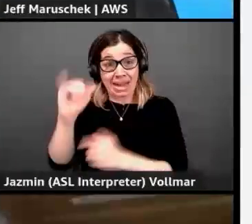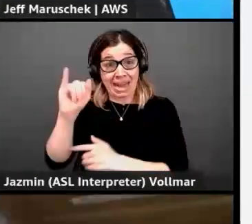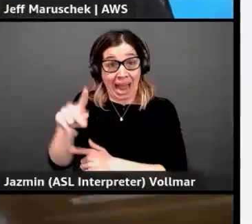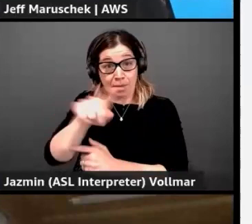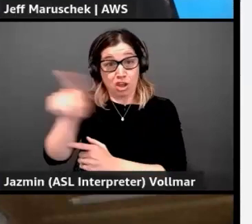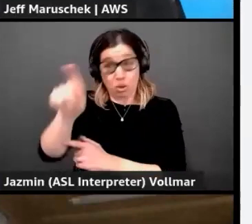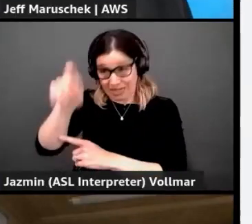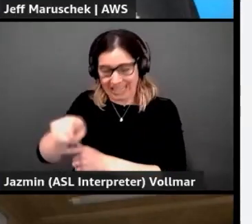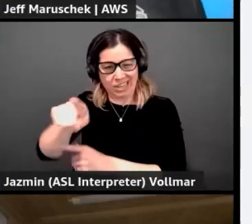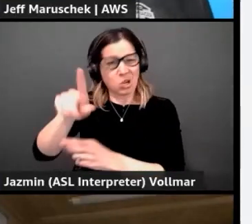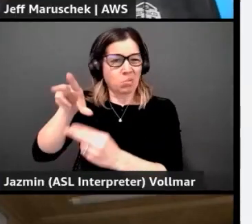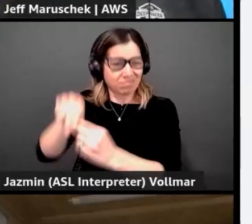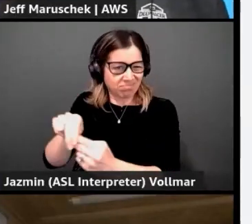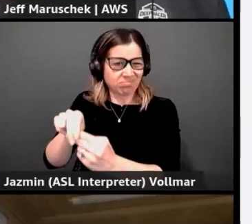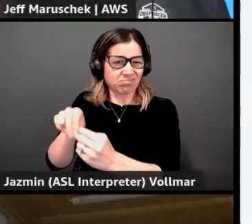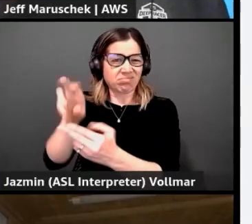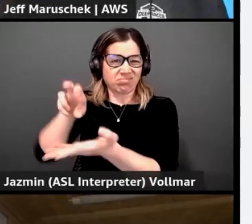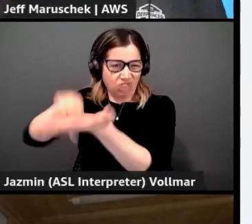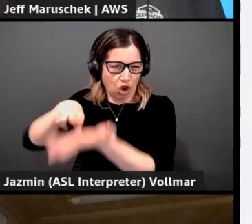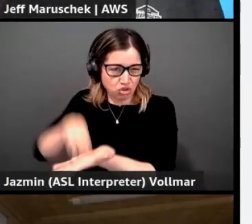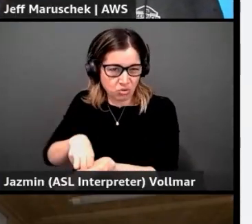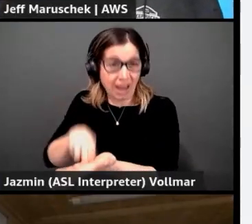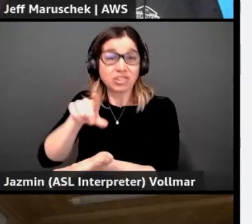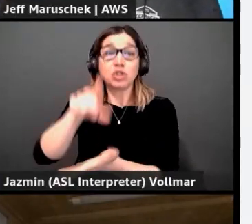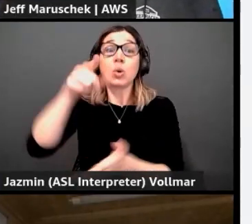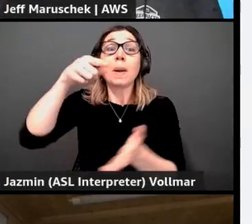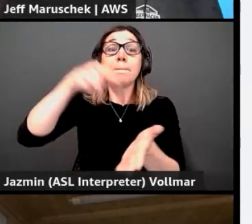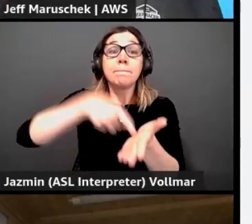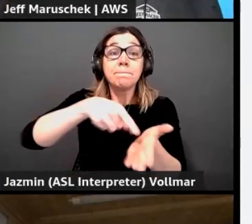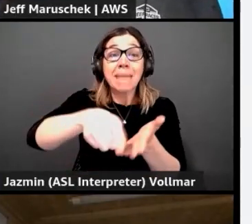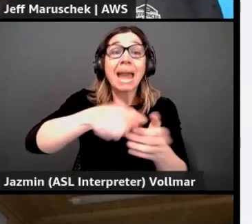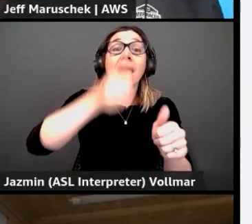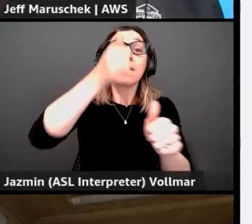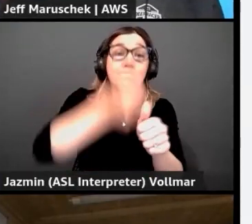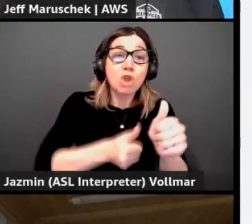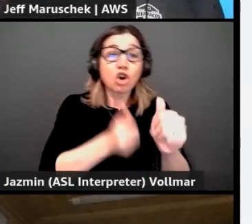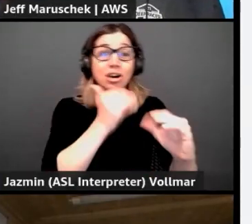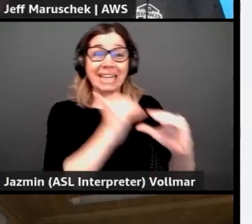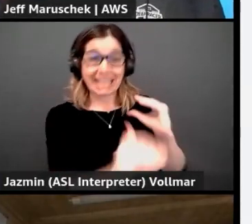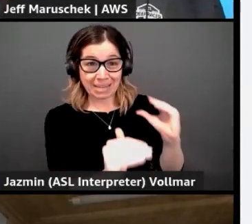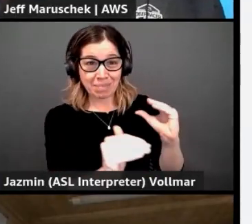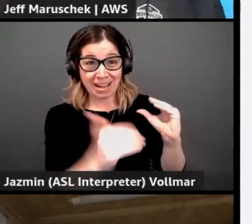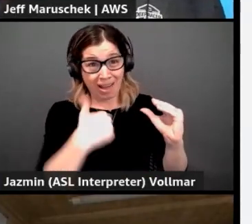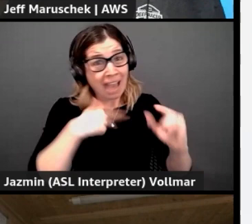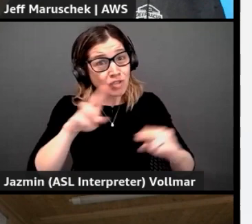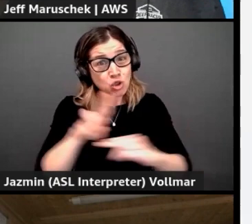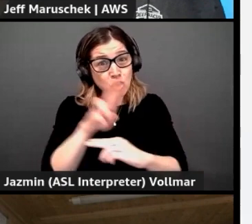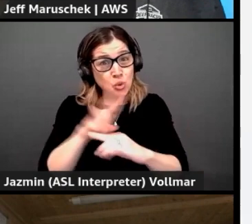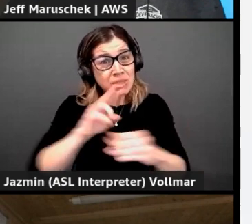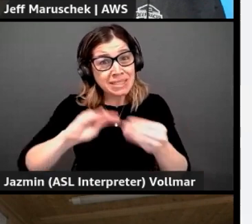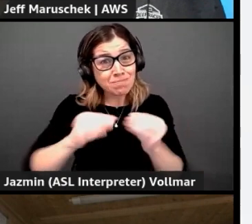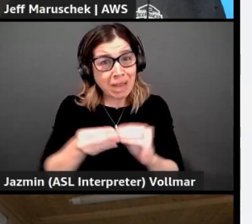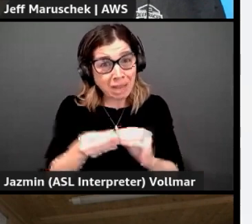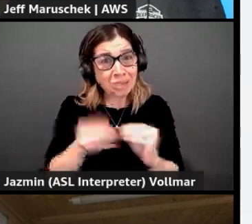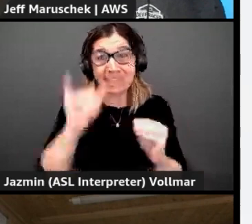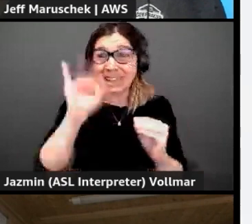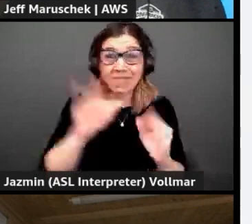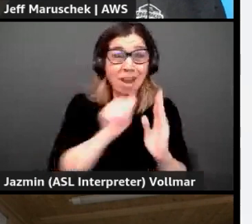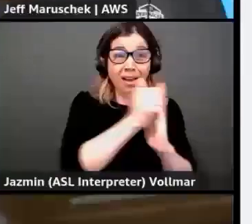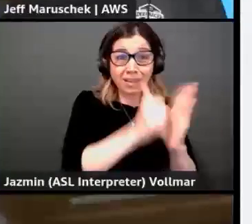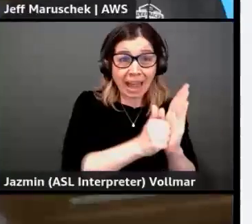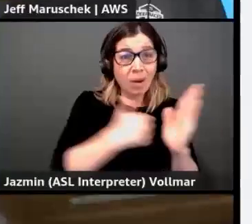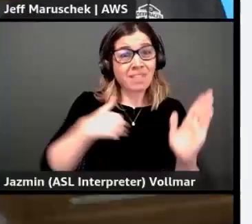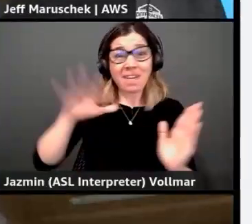dedicated IPs managed, you pay per email sent. So there's a usage metric in it. So basically, and there is an account. There's a $50 account